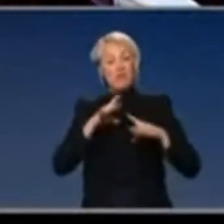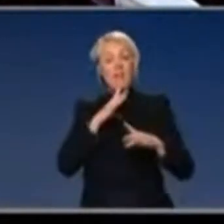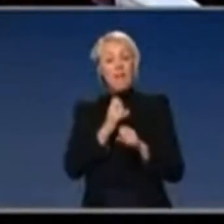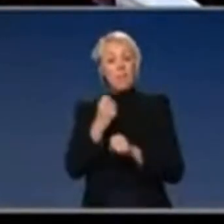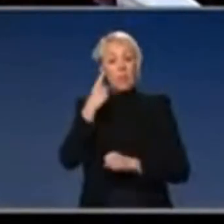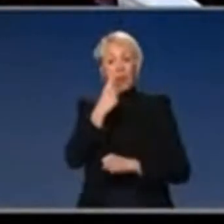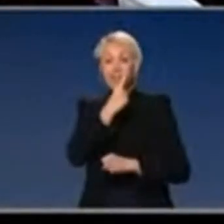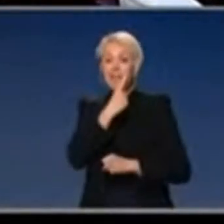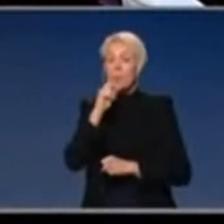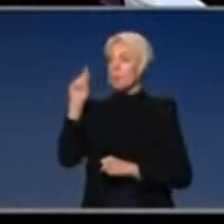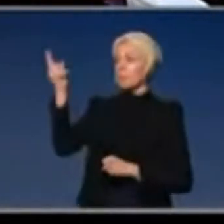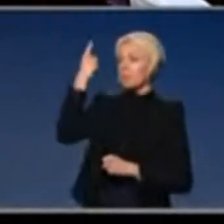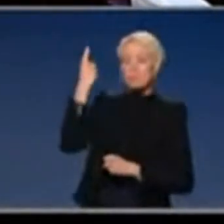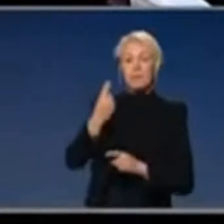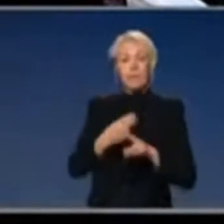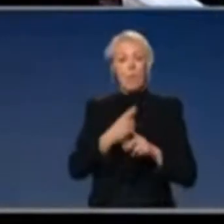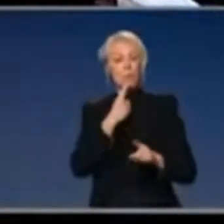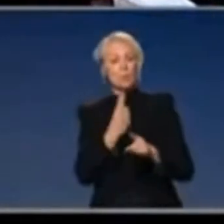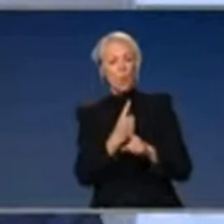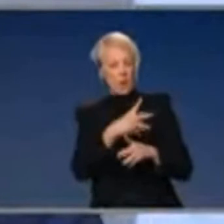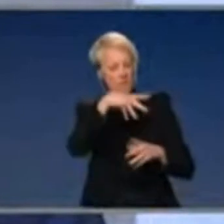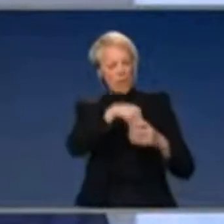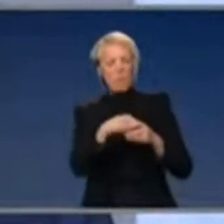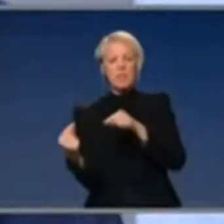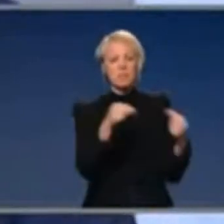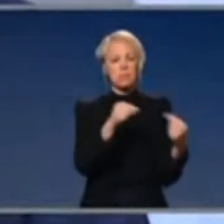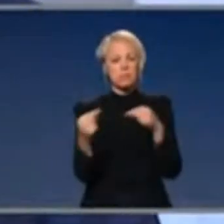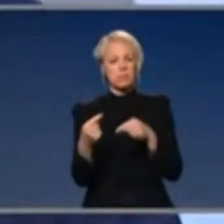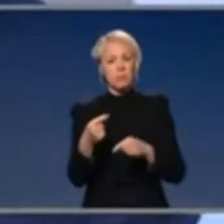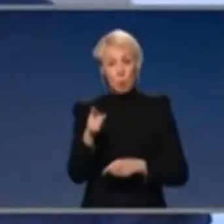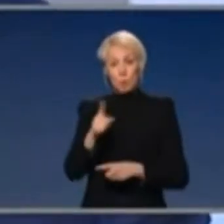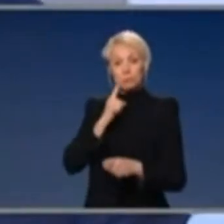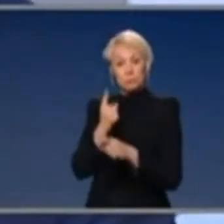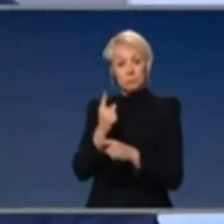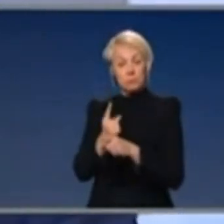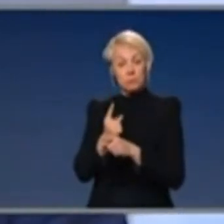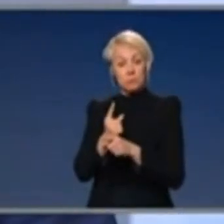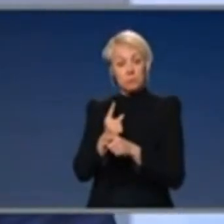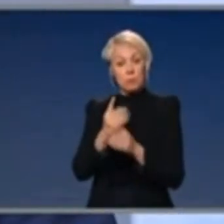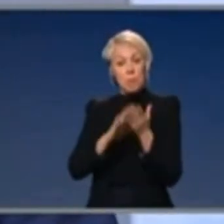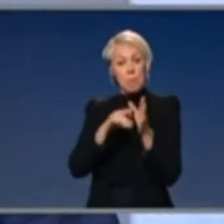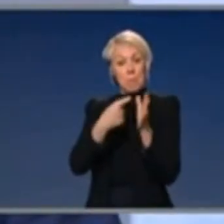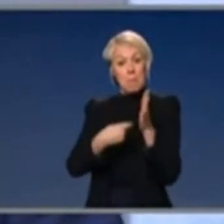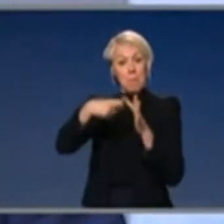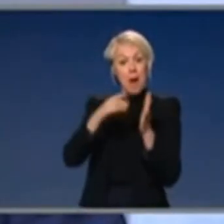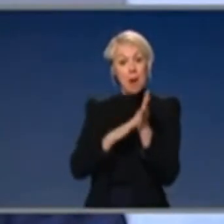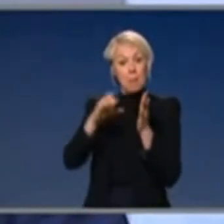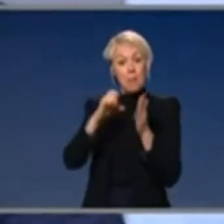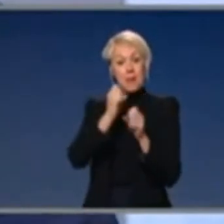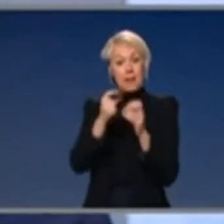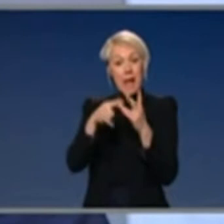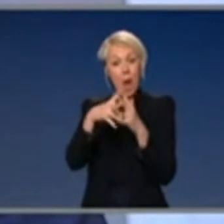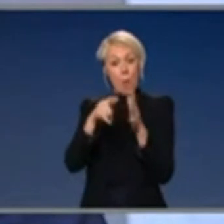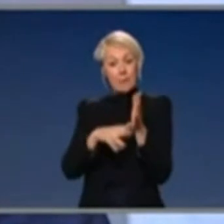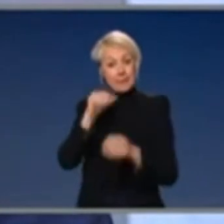understanding is Mark McGowan spoke to you on this yesterday. No, I haven't had any discussion with Premier McGowan on this. I